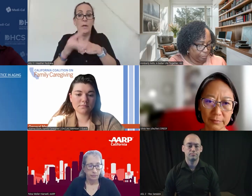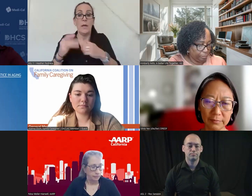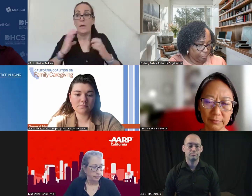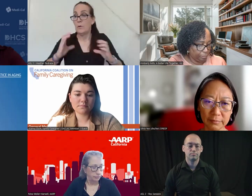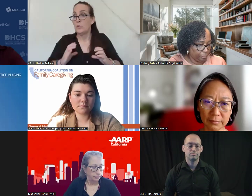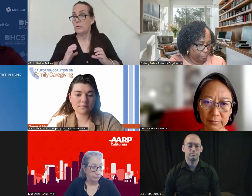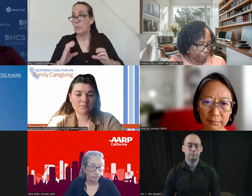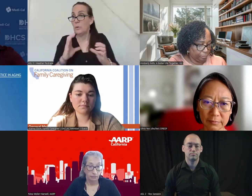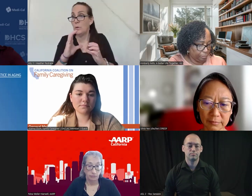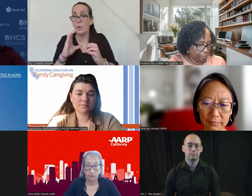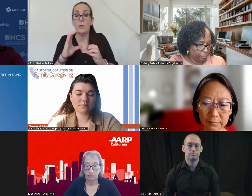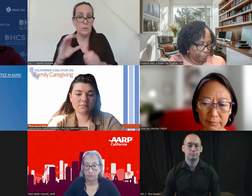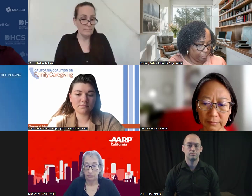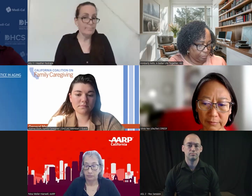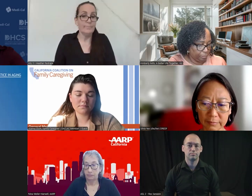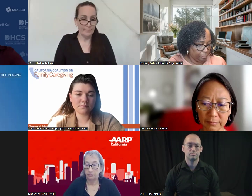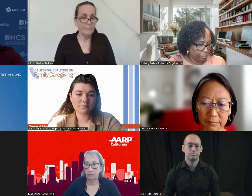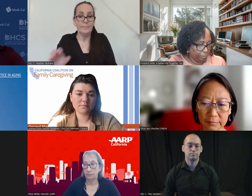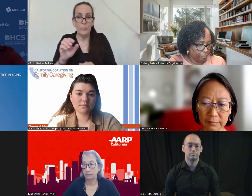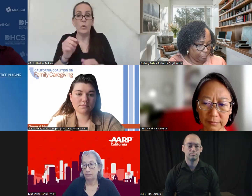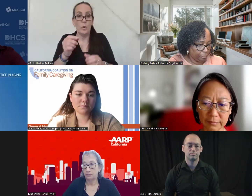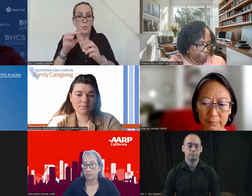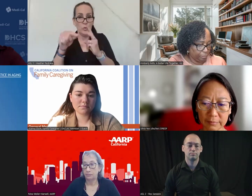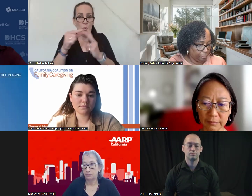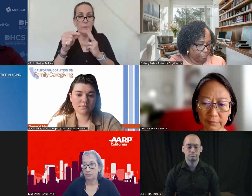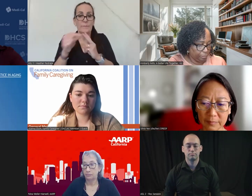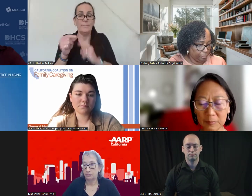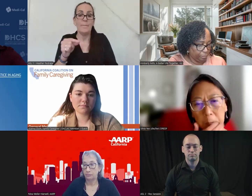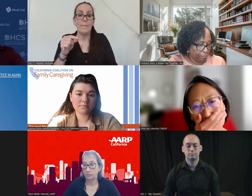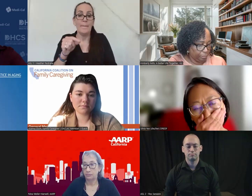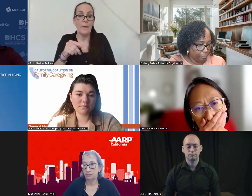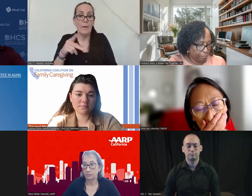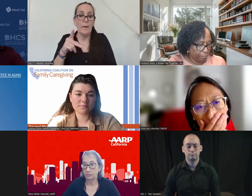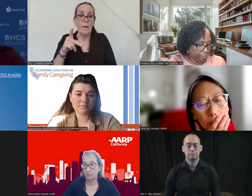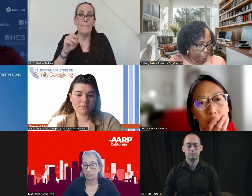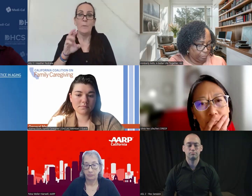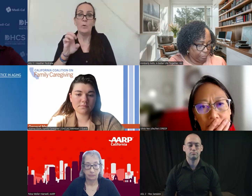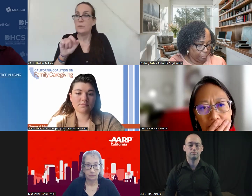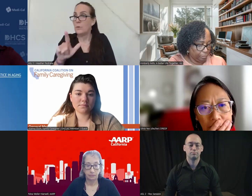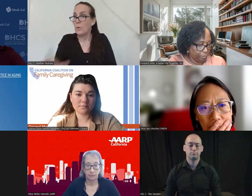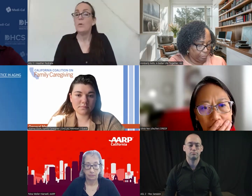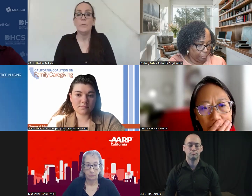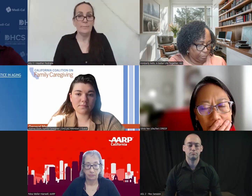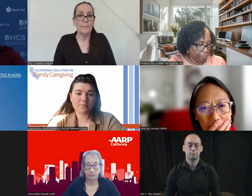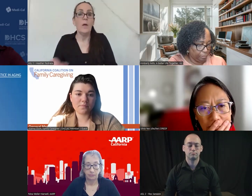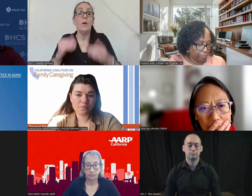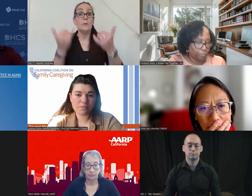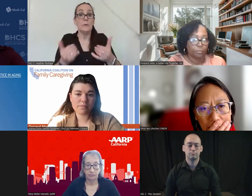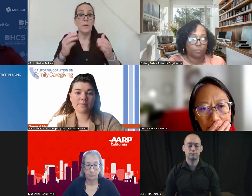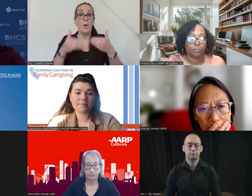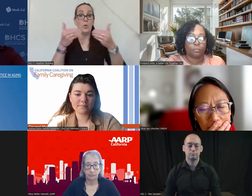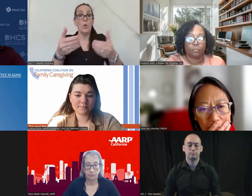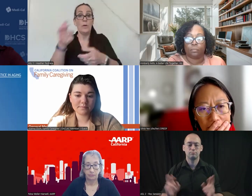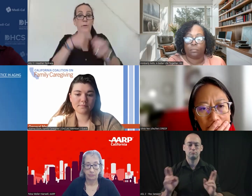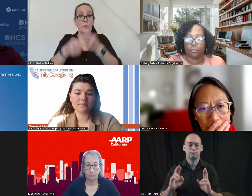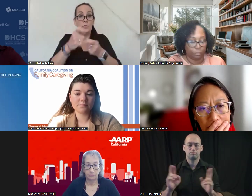a dual eligible, trying to get a primary care provider who is competent to address my